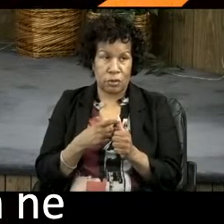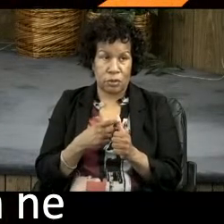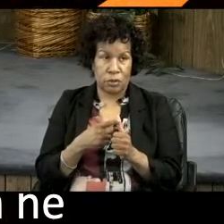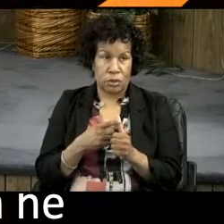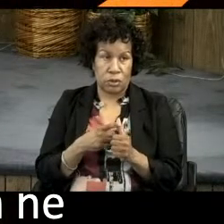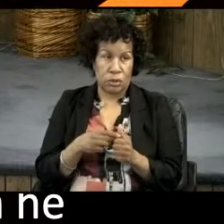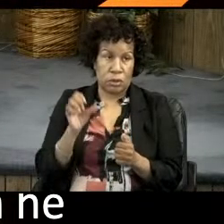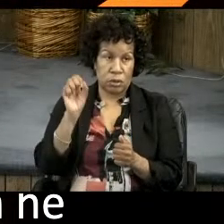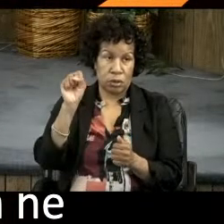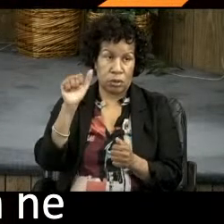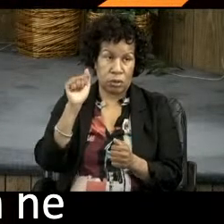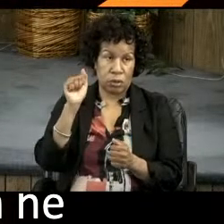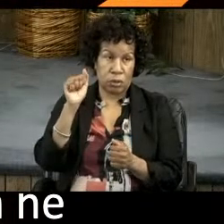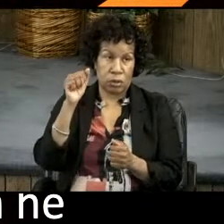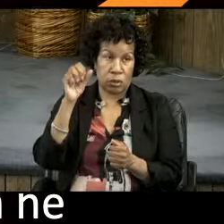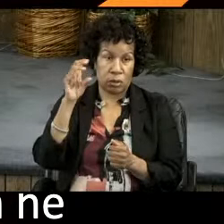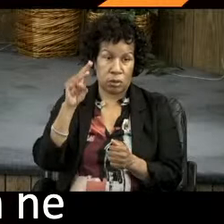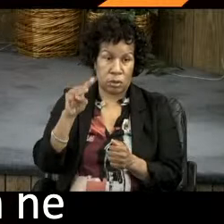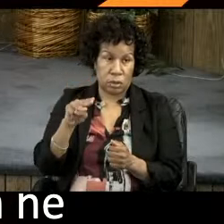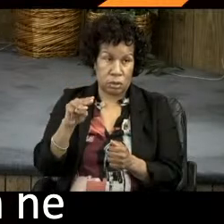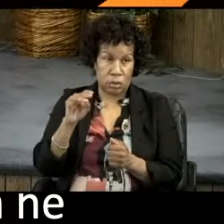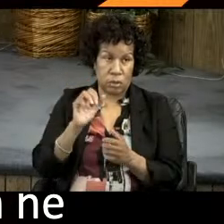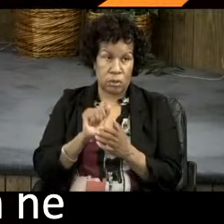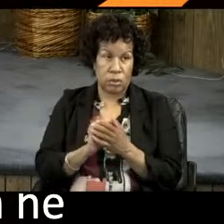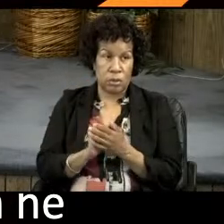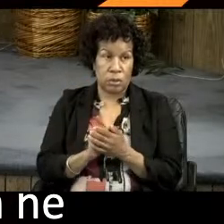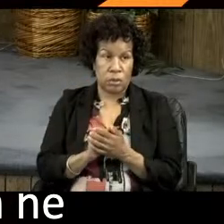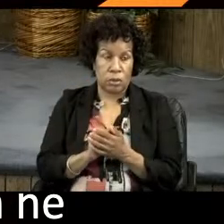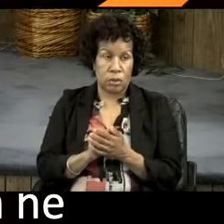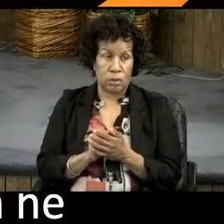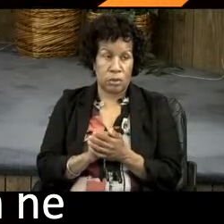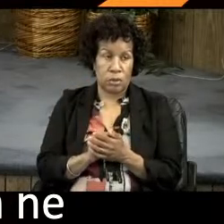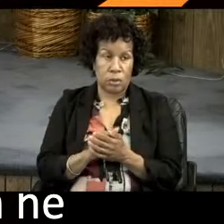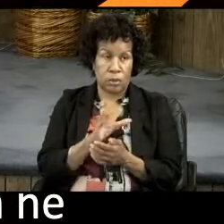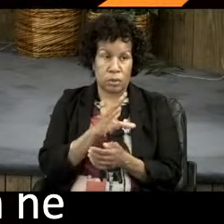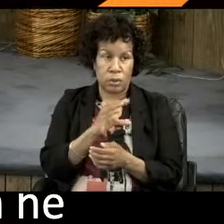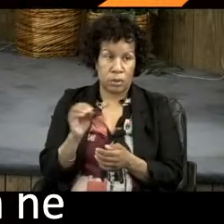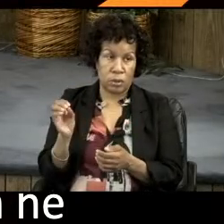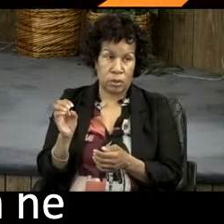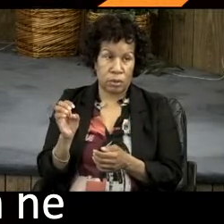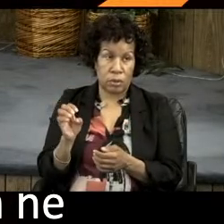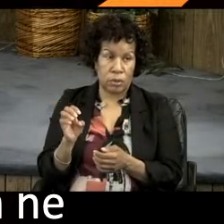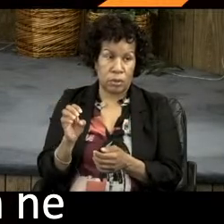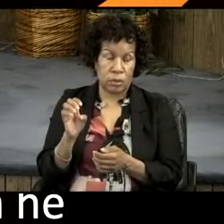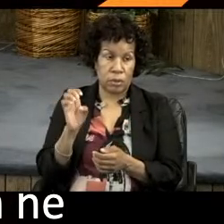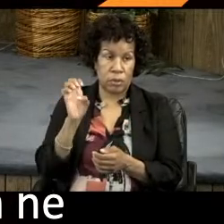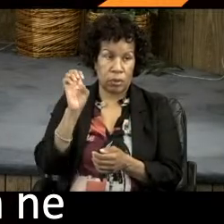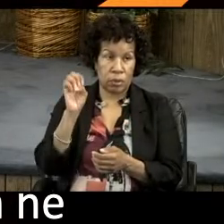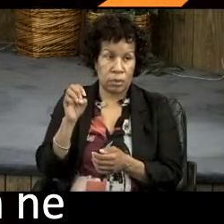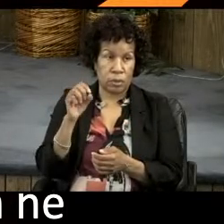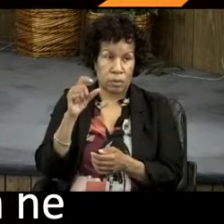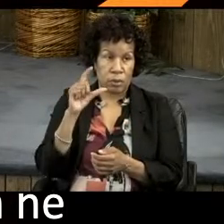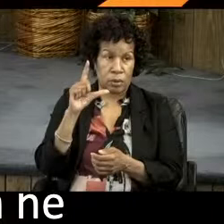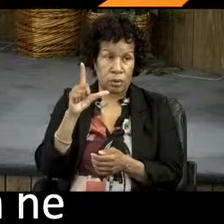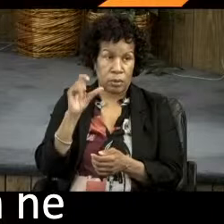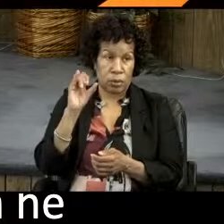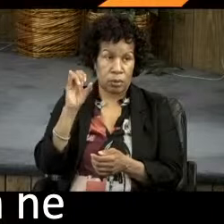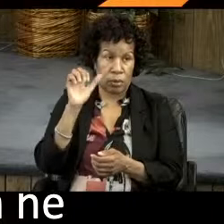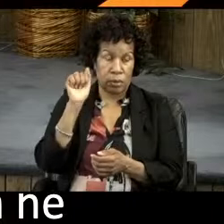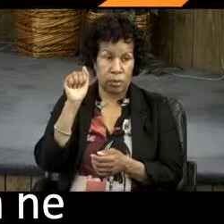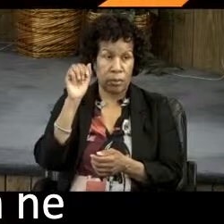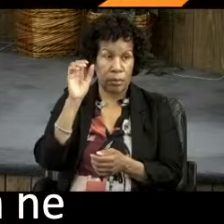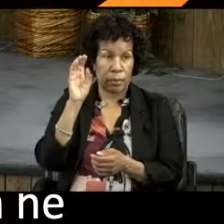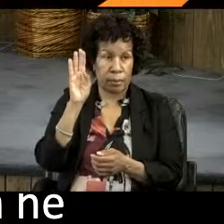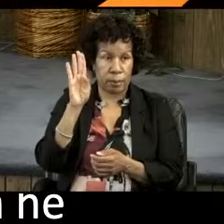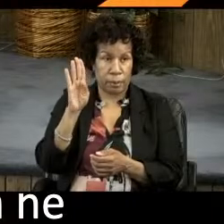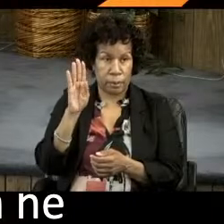1 Samuel 17:28. And Eliab is the oldest boy that thought he was going to get the oil. Remember the prophet came and it wouldn't